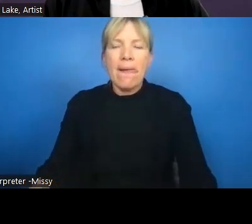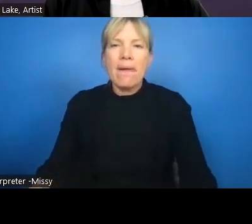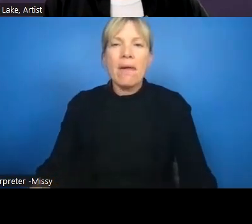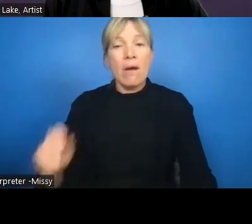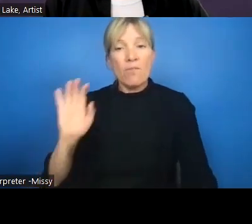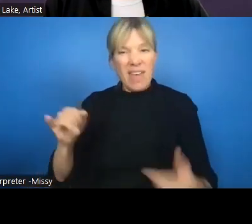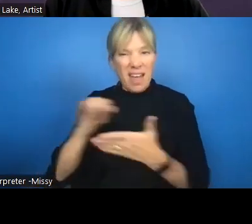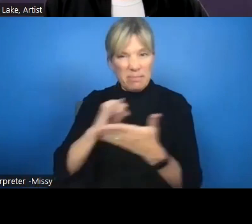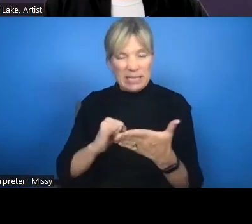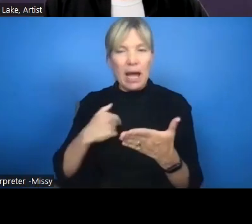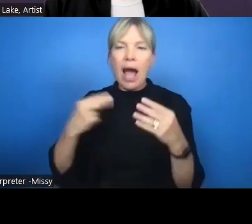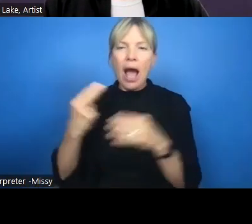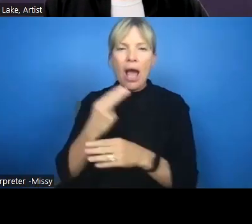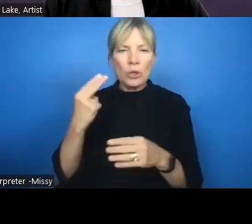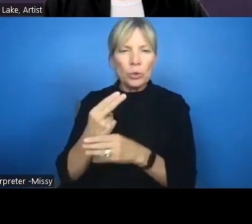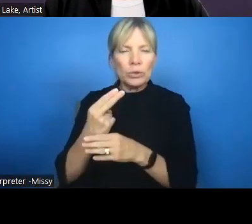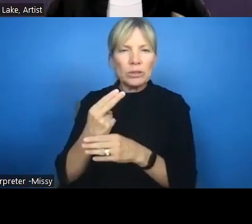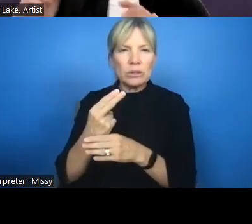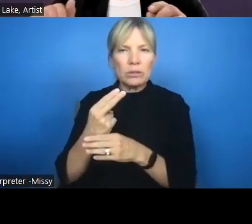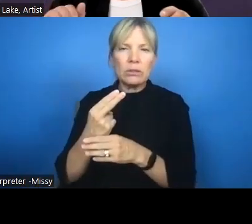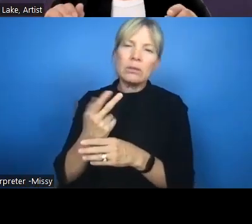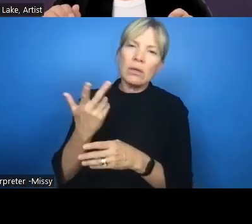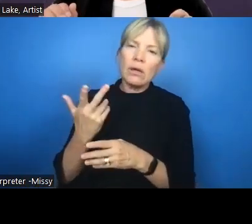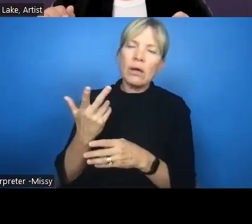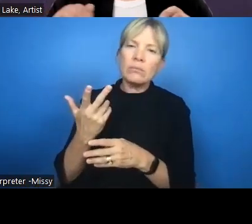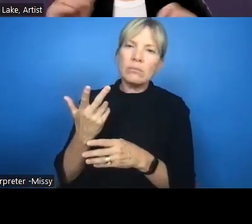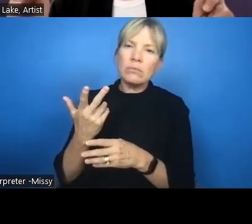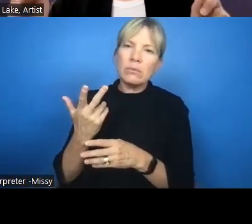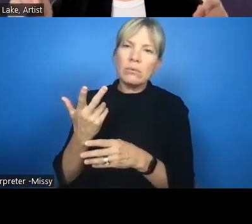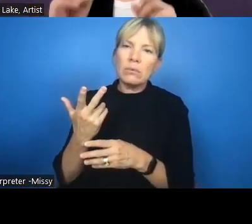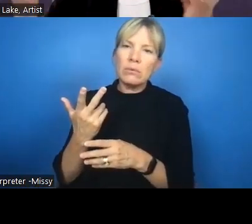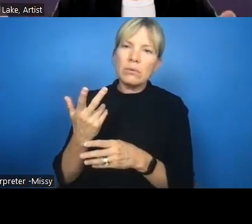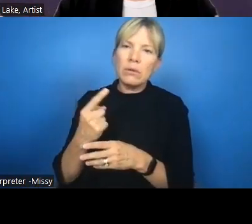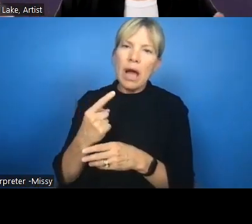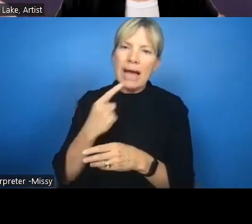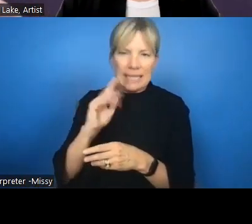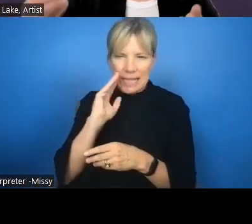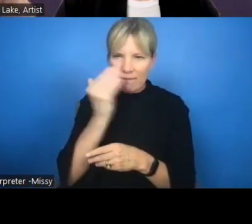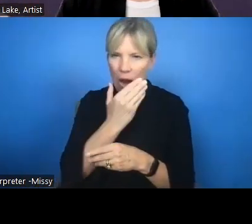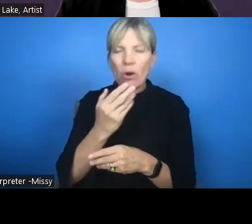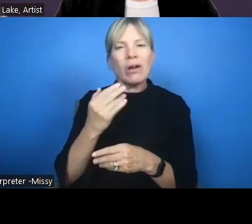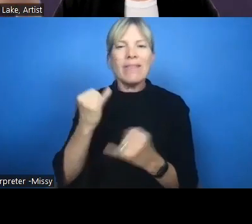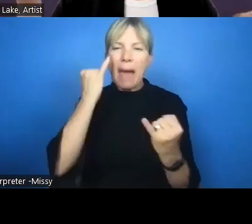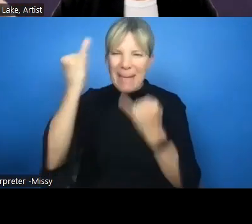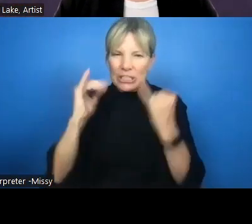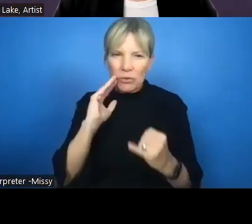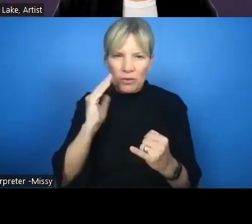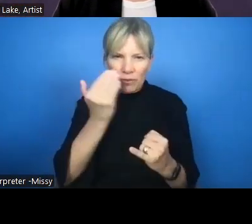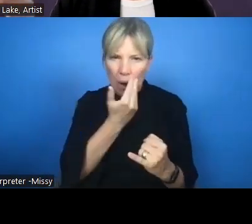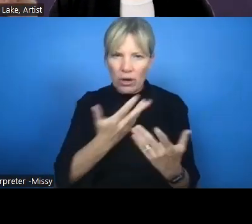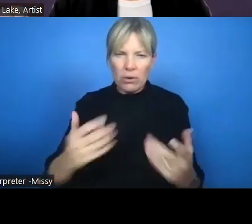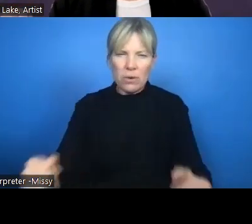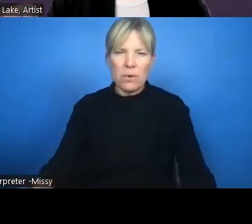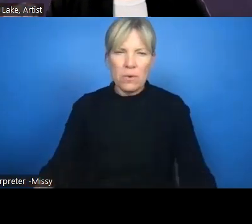that piece, I used so the hosoge is I said hosoge is an imaginary flower, ancient imaginary